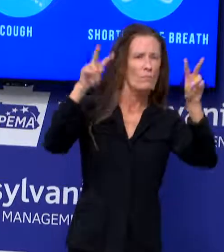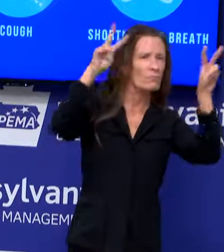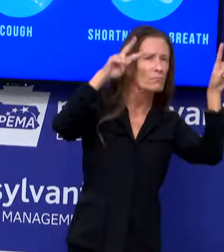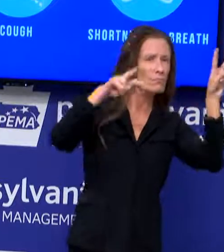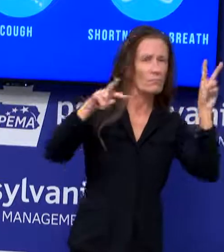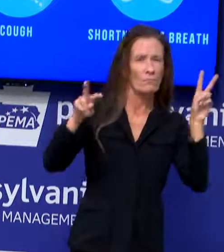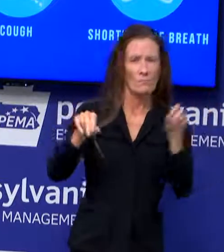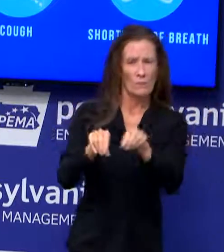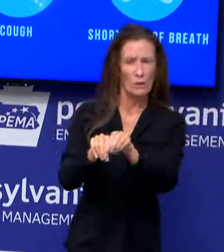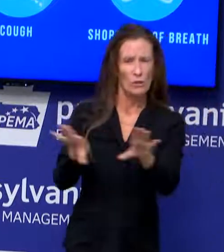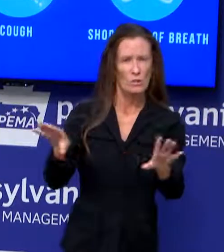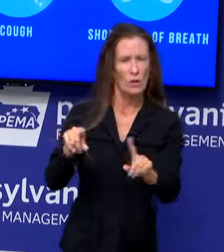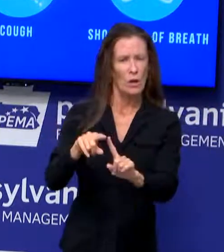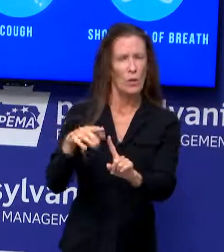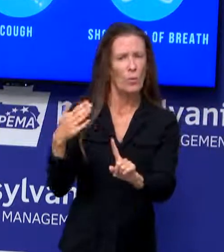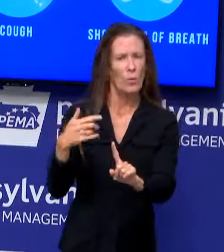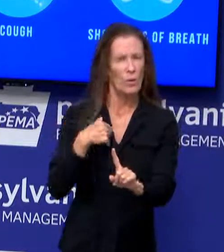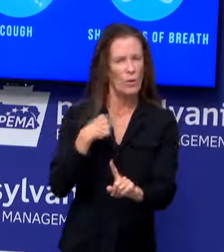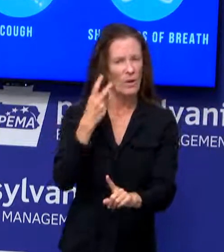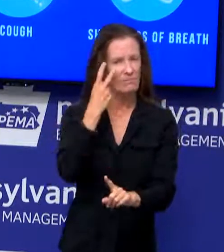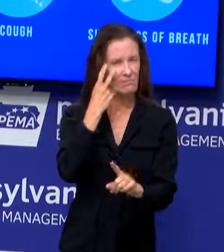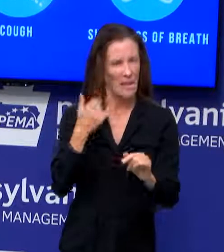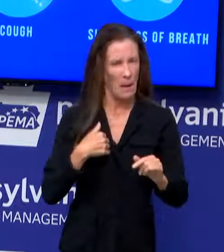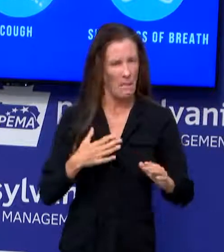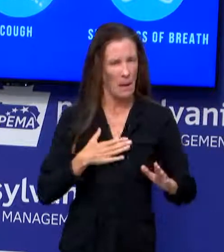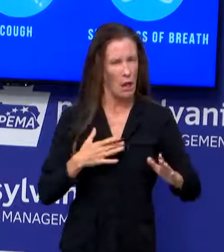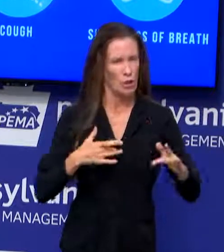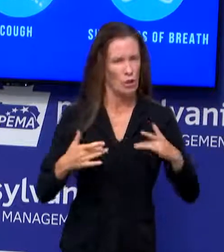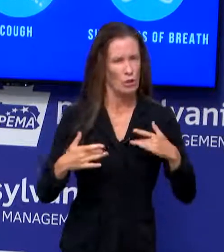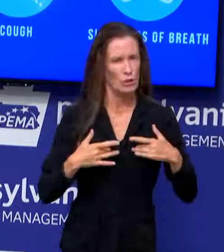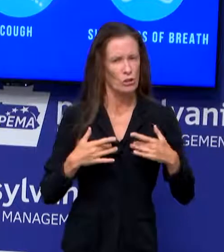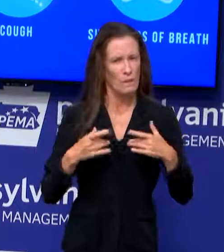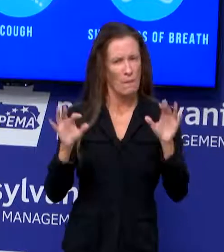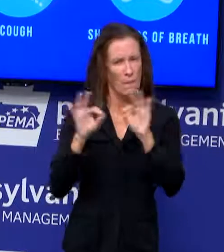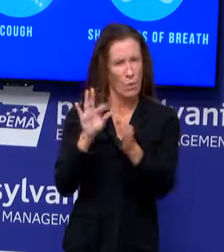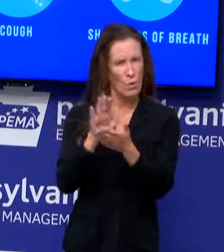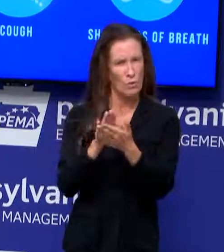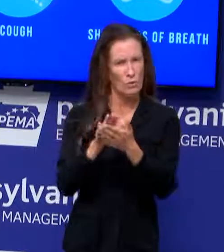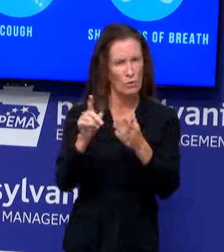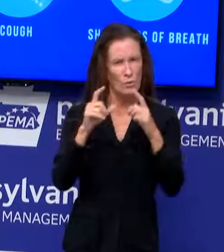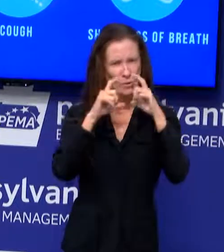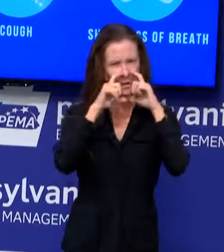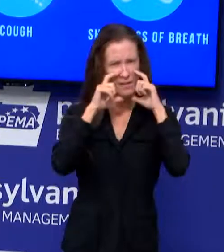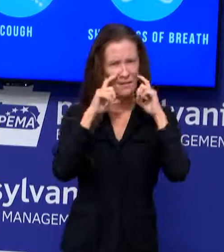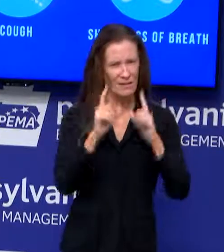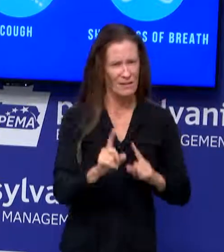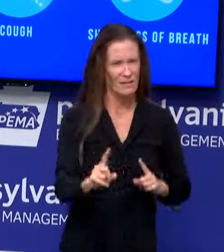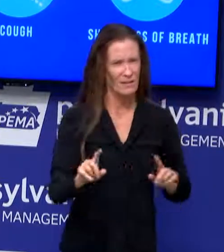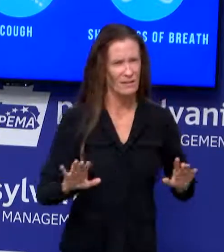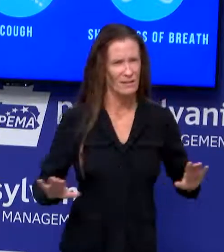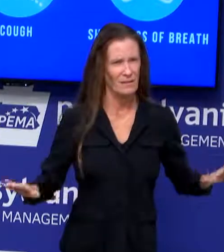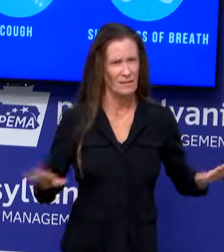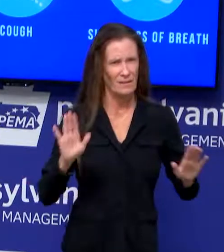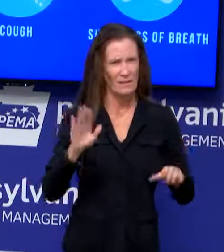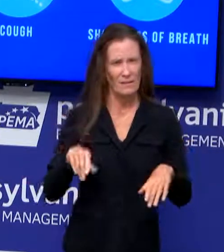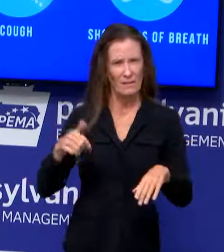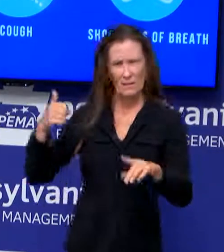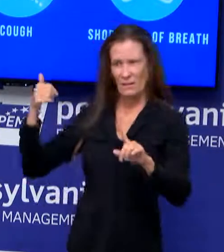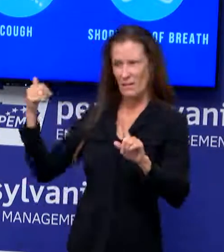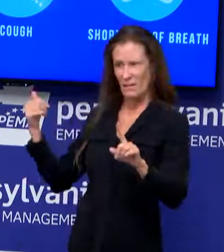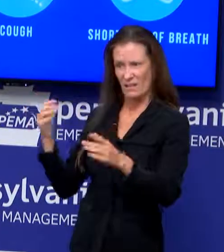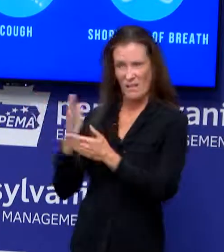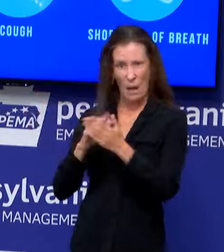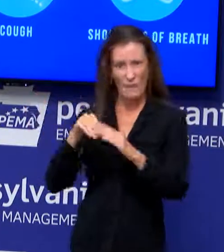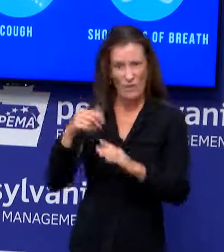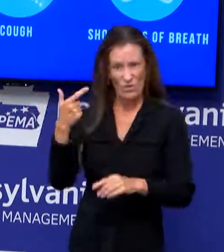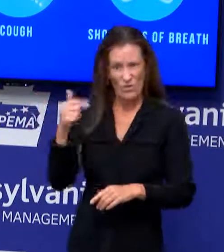and wearing masks. In Georgia, there were a number of different schools where clearly that didn't happen, and so there have been outbreaks in those